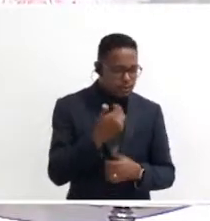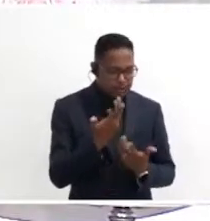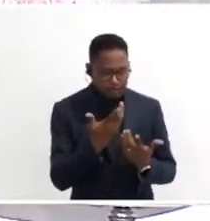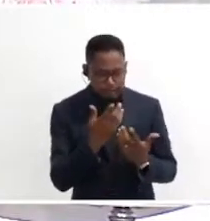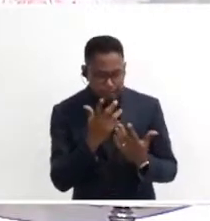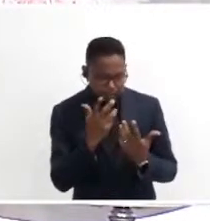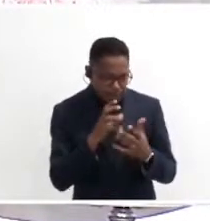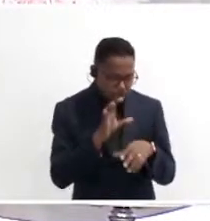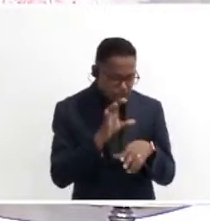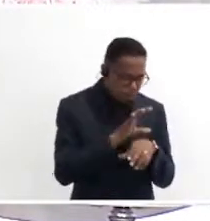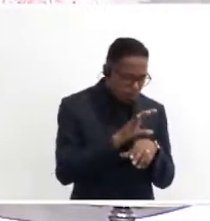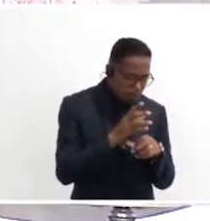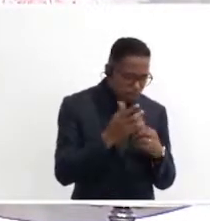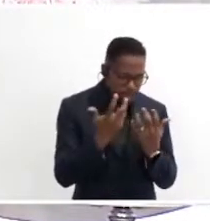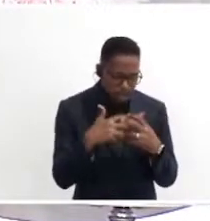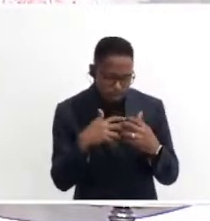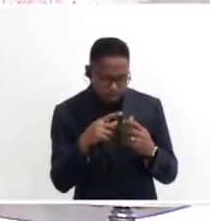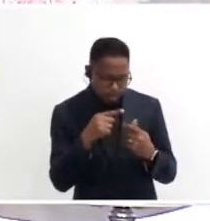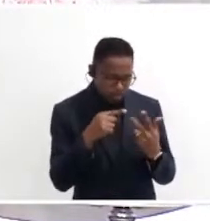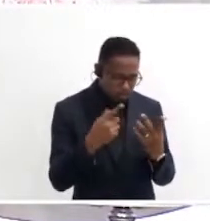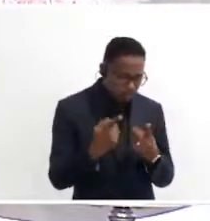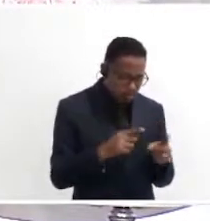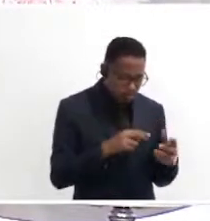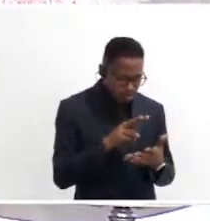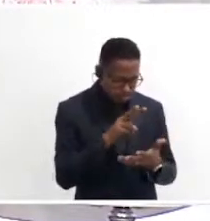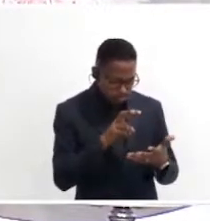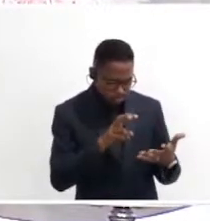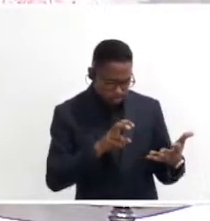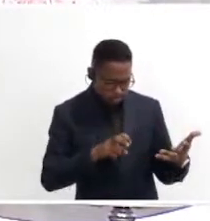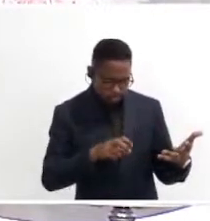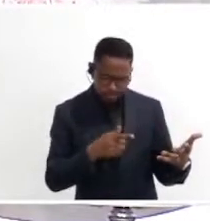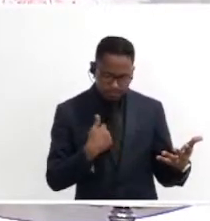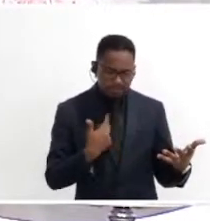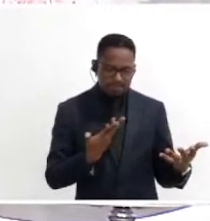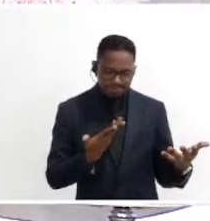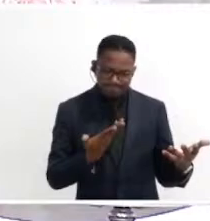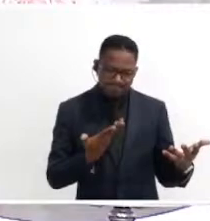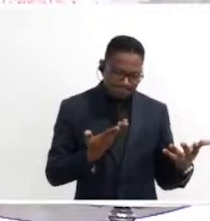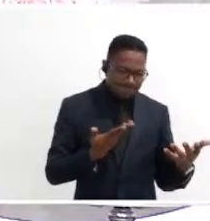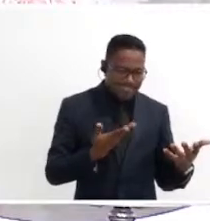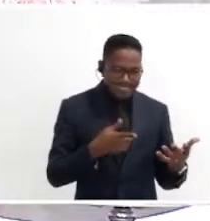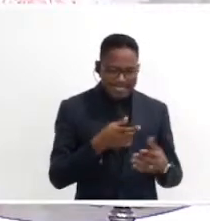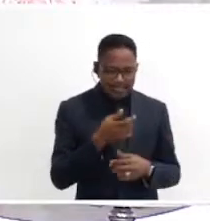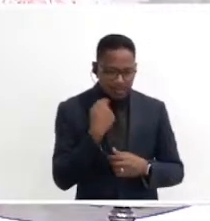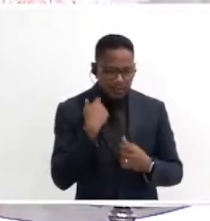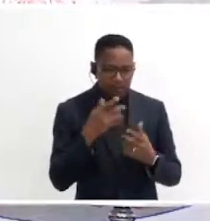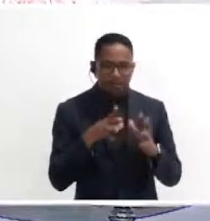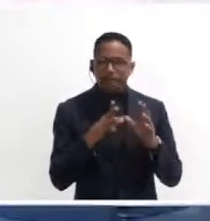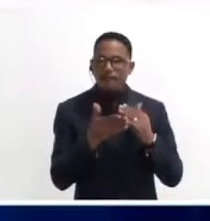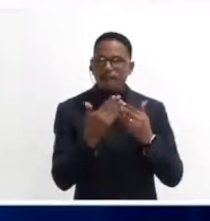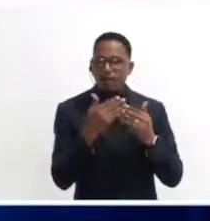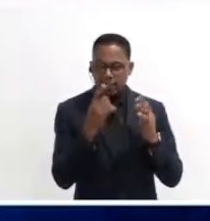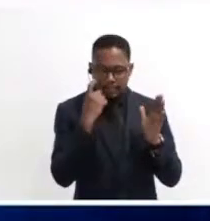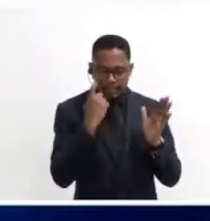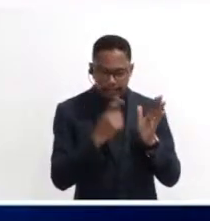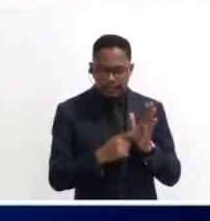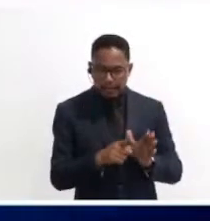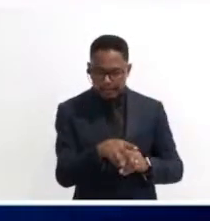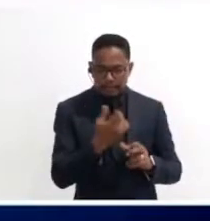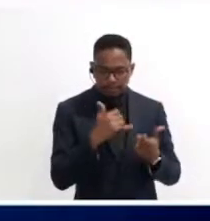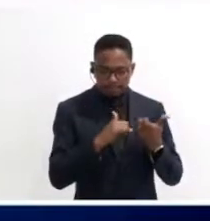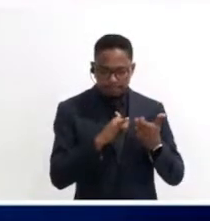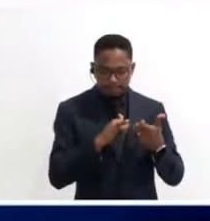I'm not going to spend a lot of time on tab. You will hear people refer to it as one of the